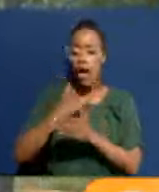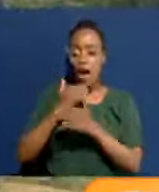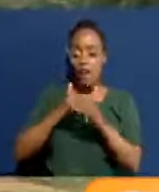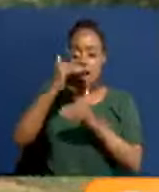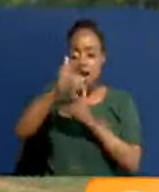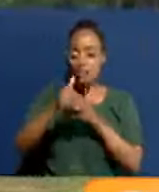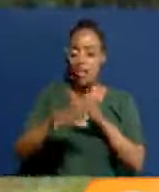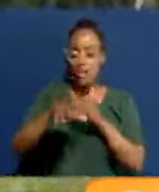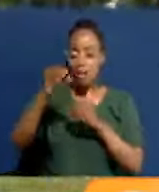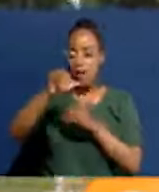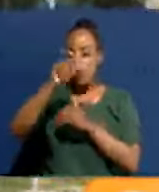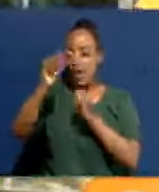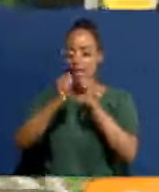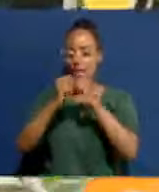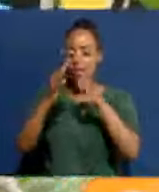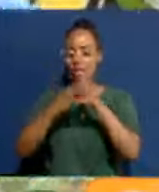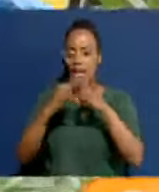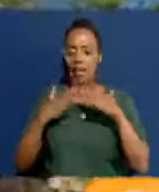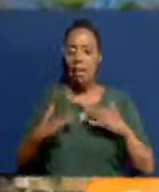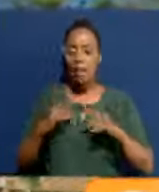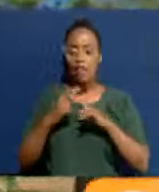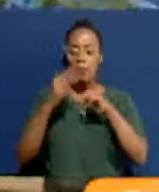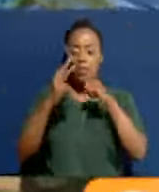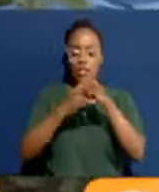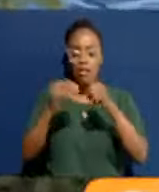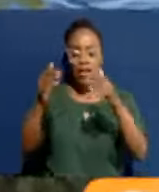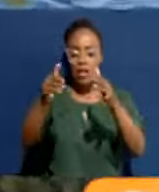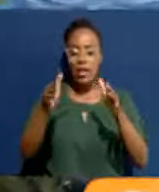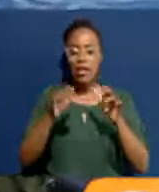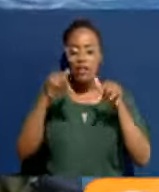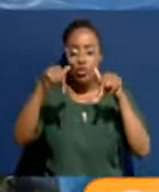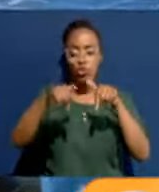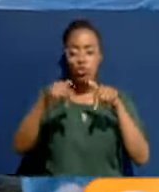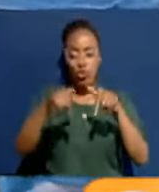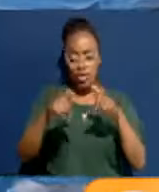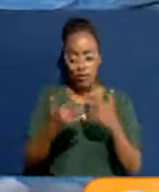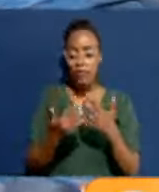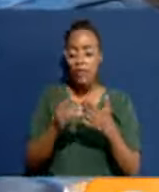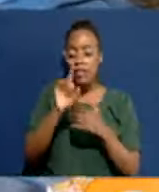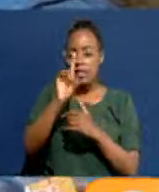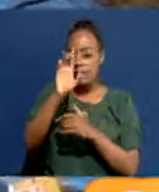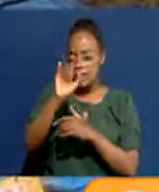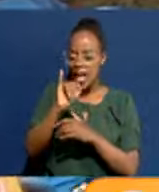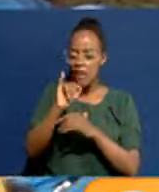the exhumation of 18 bodies from 7 graves today, with detectives yet